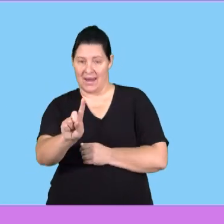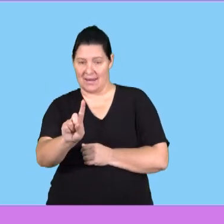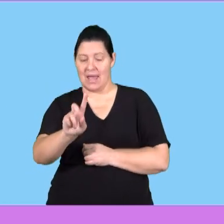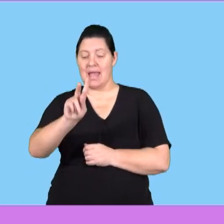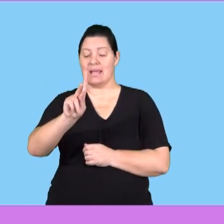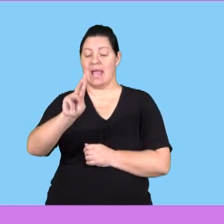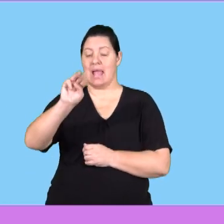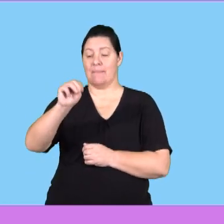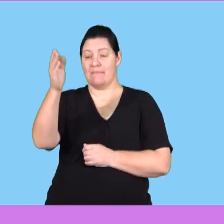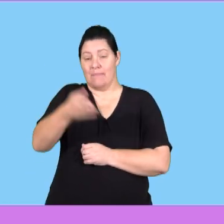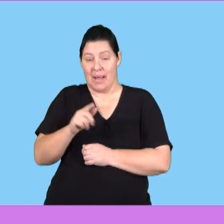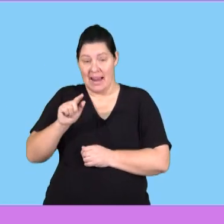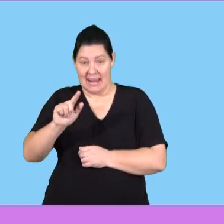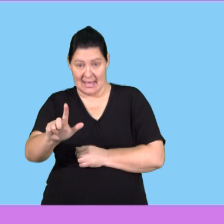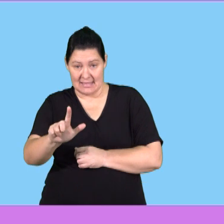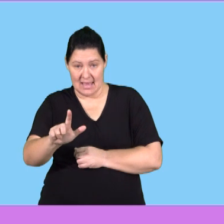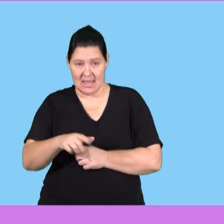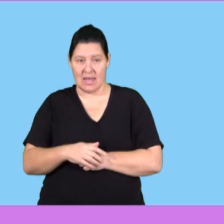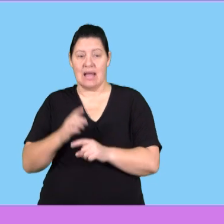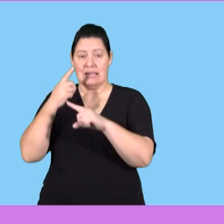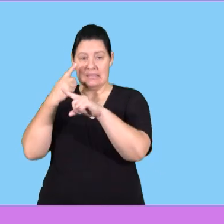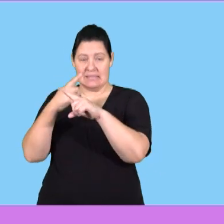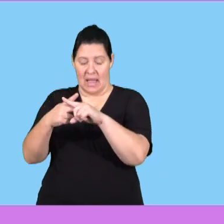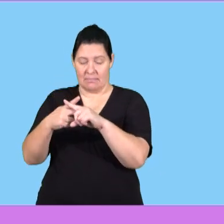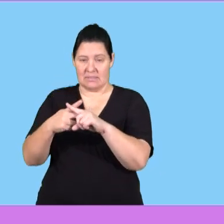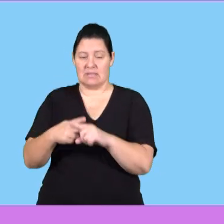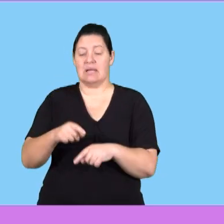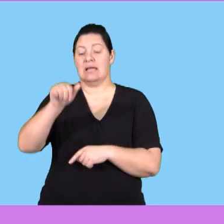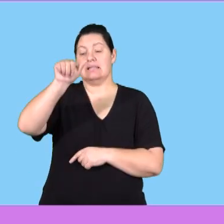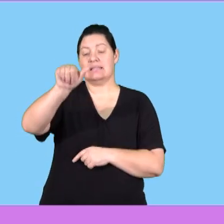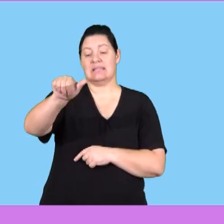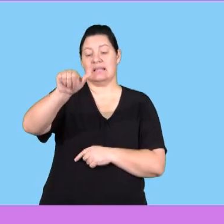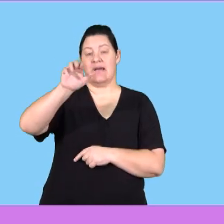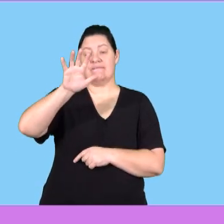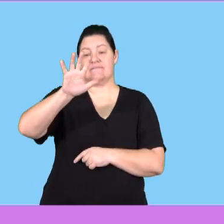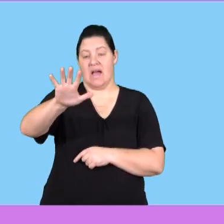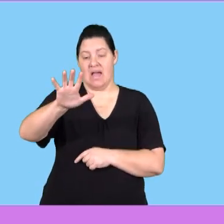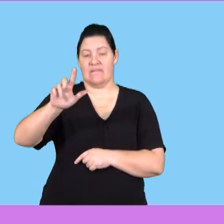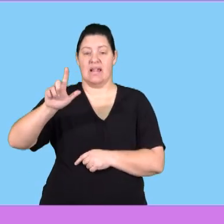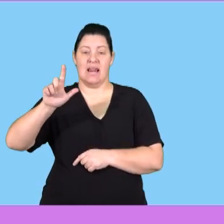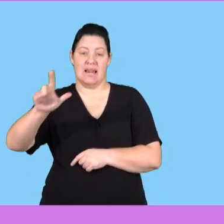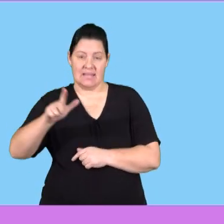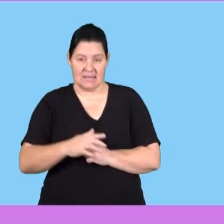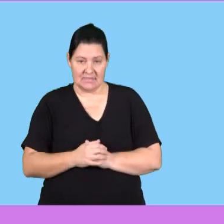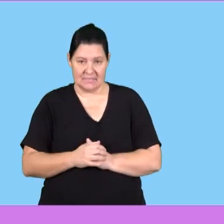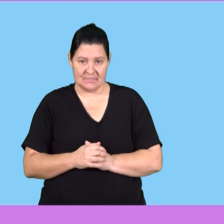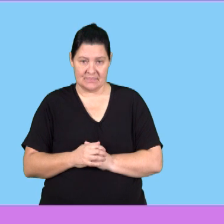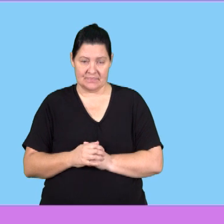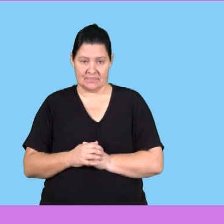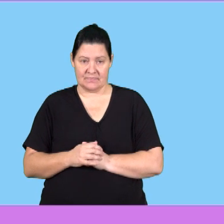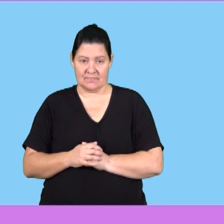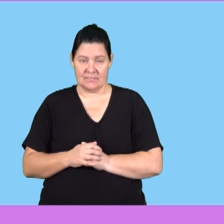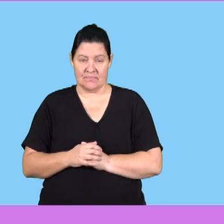8,1 kilometer per liter. We multiply this by